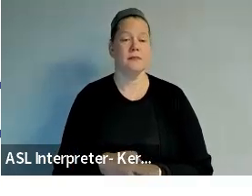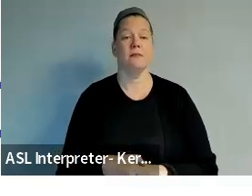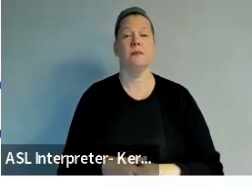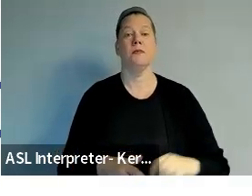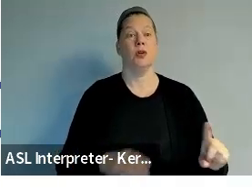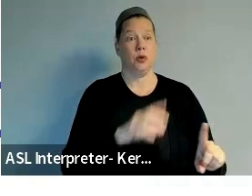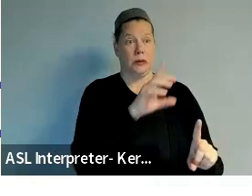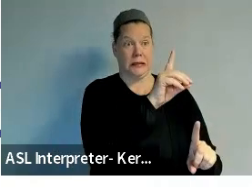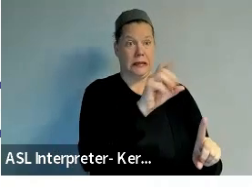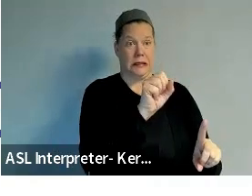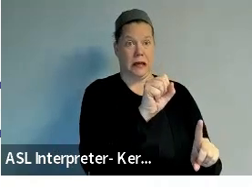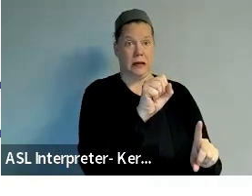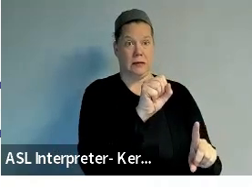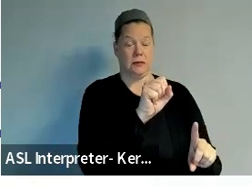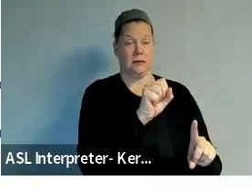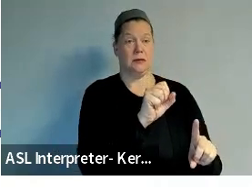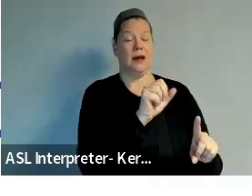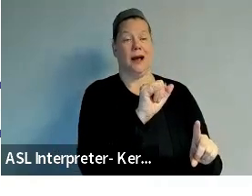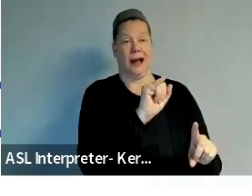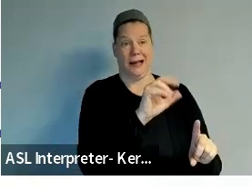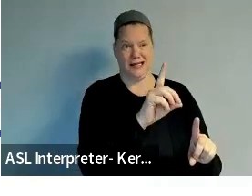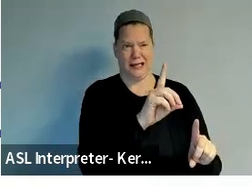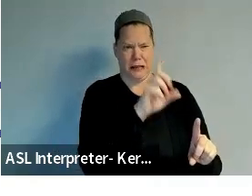DDS ID and